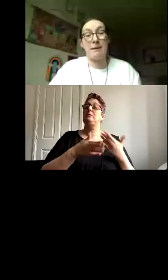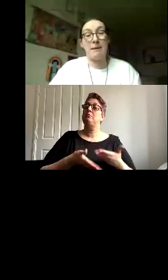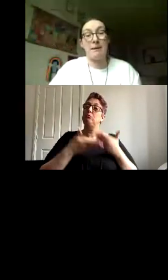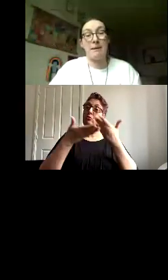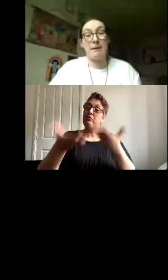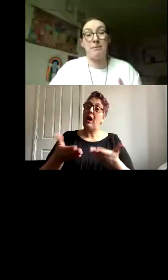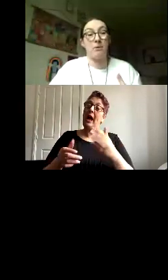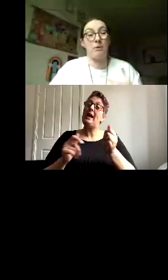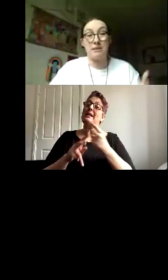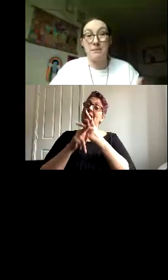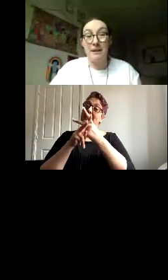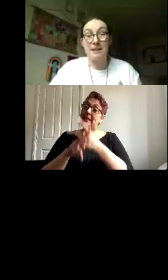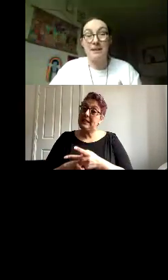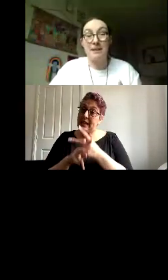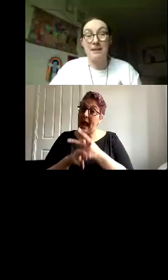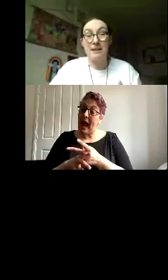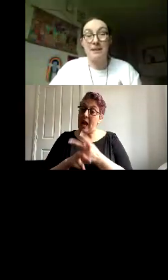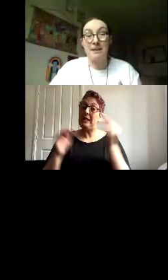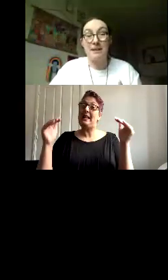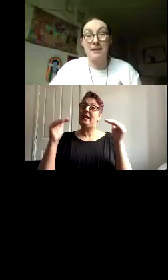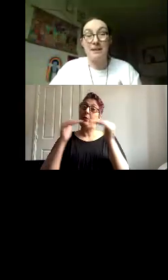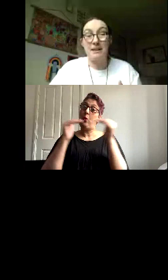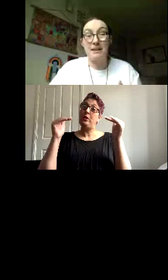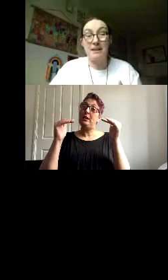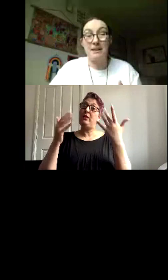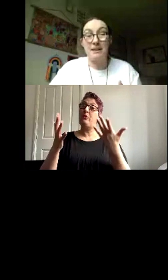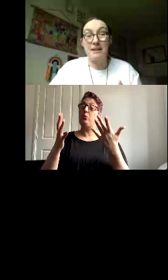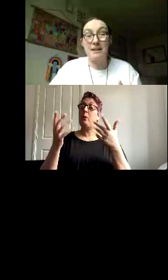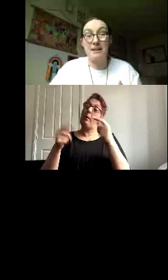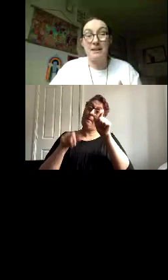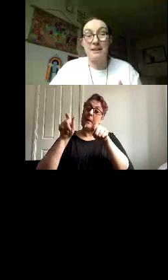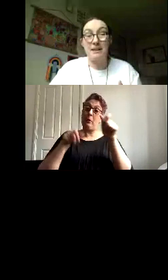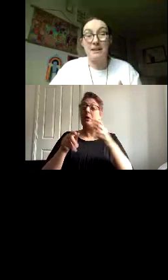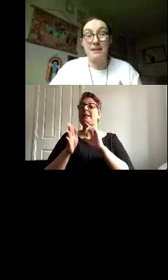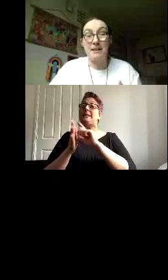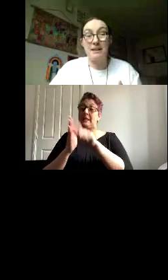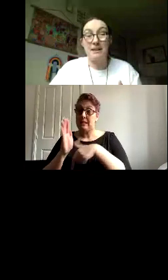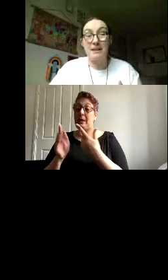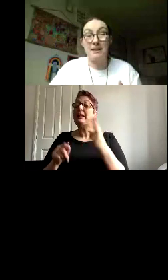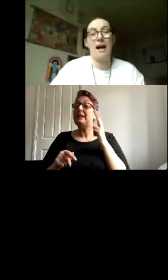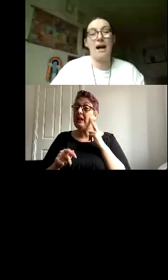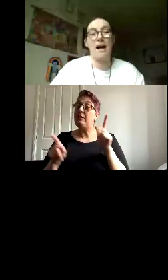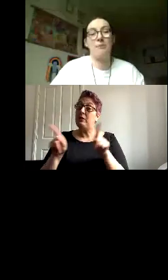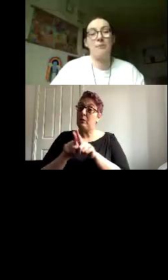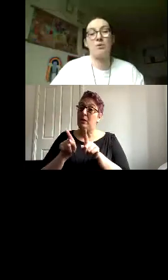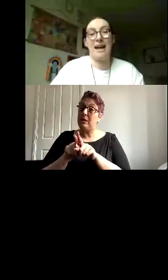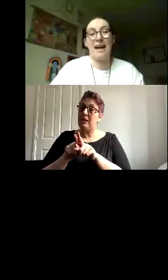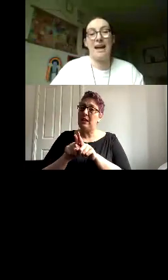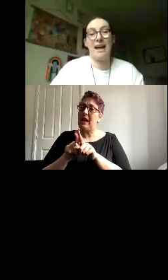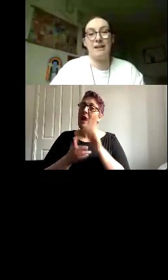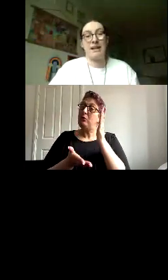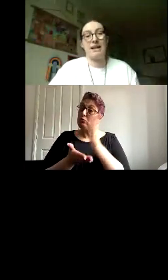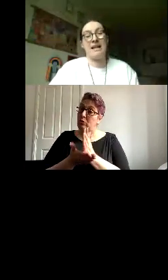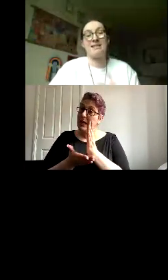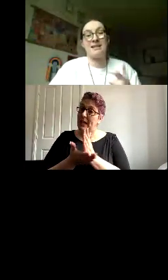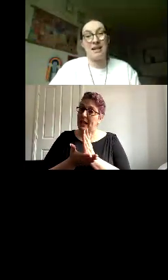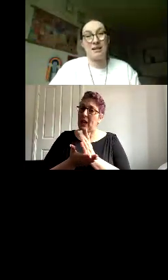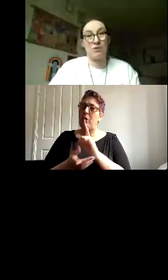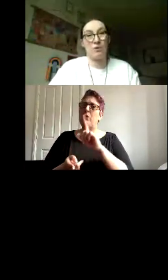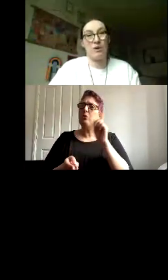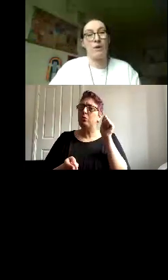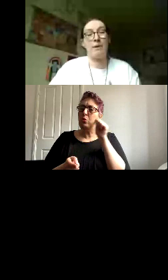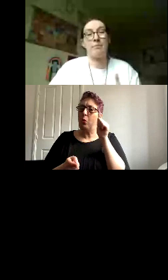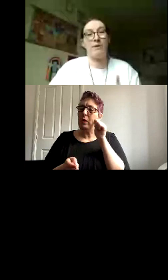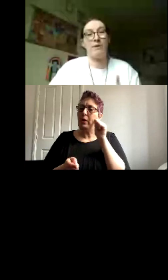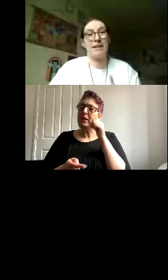for people with disabilities and deaf people. And we also have an ethical need for insight. We know that it is